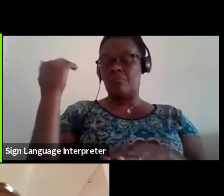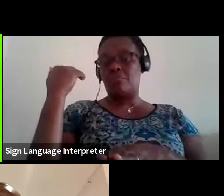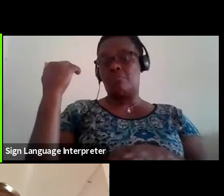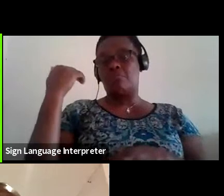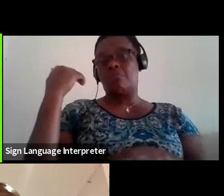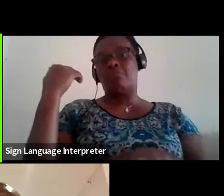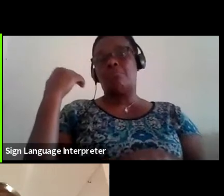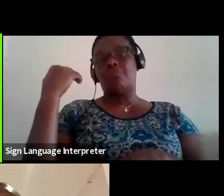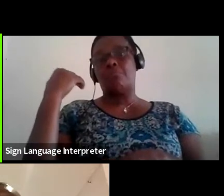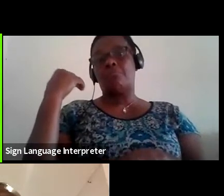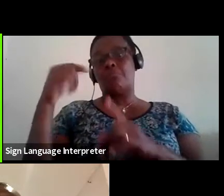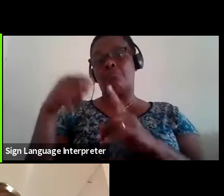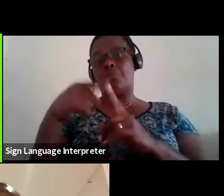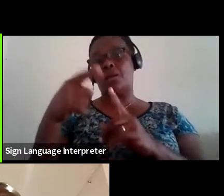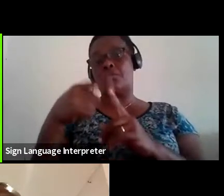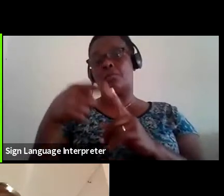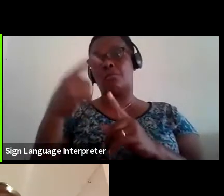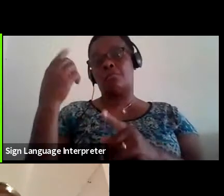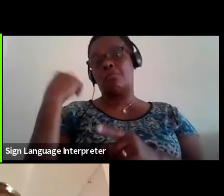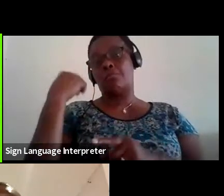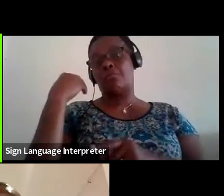of months.